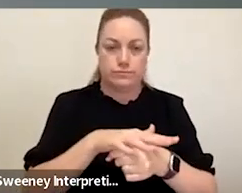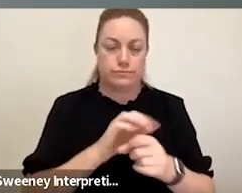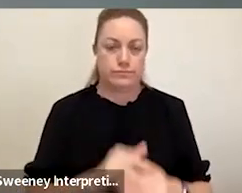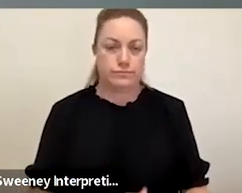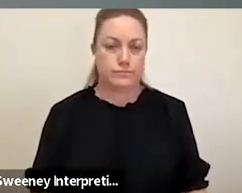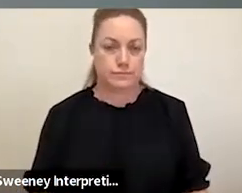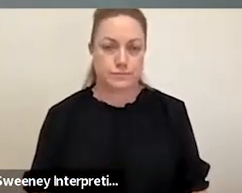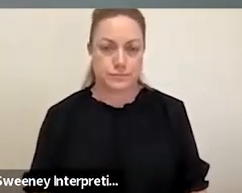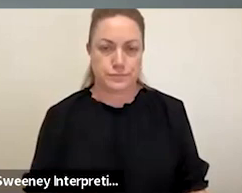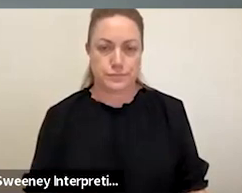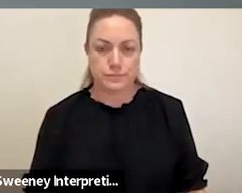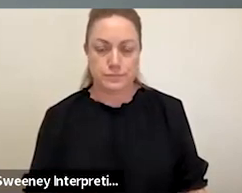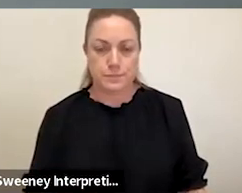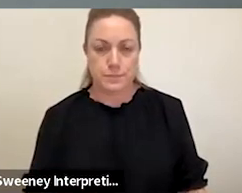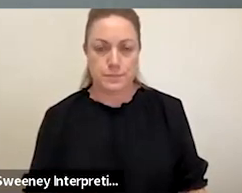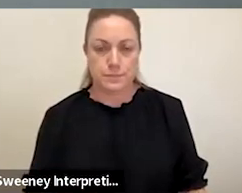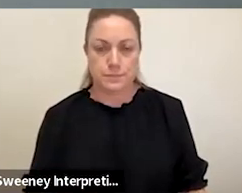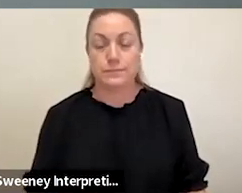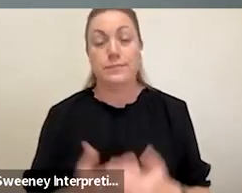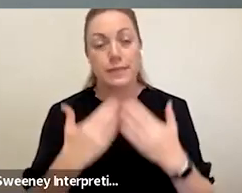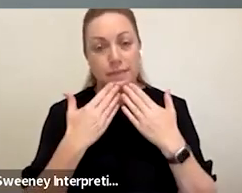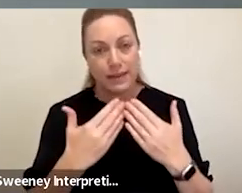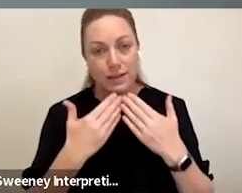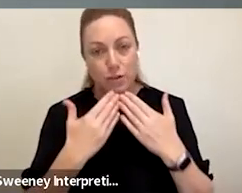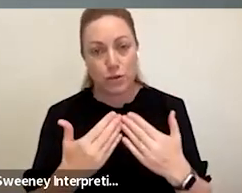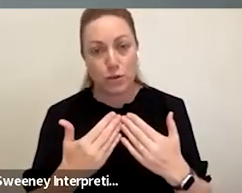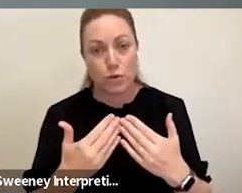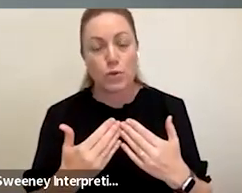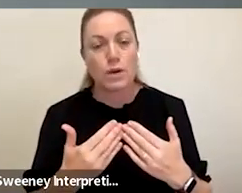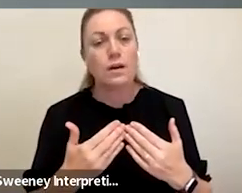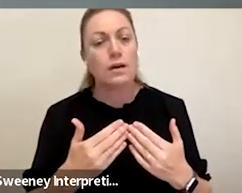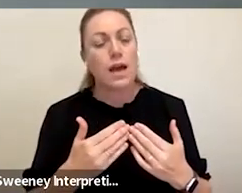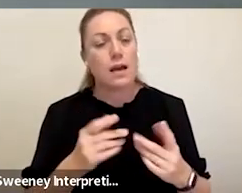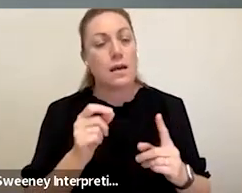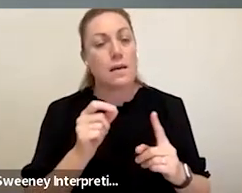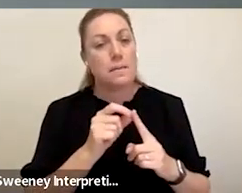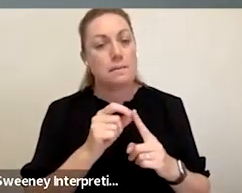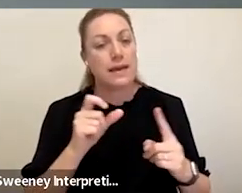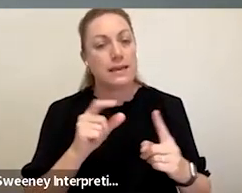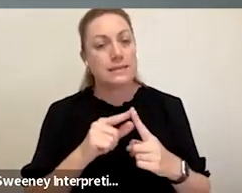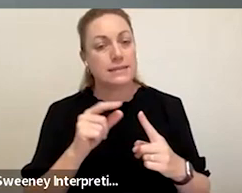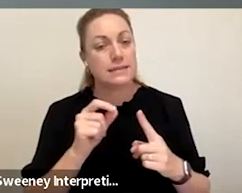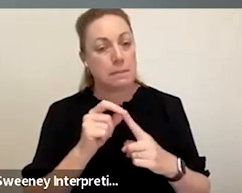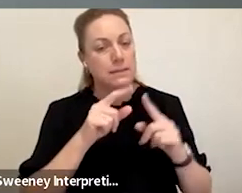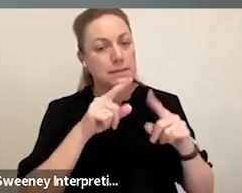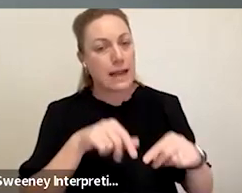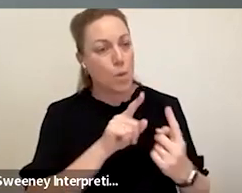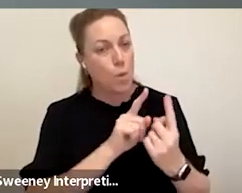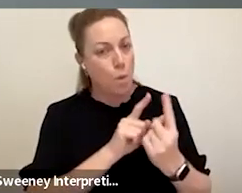Awesome, thanks Amy. And I think that illustrates that process of PCEP starting that one-to-one conversation